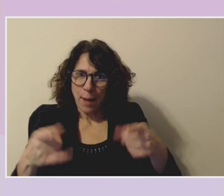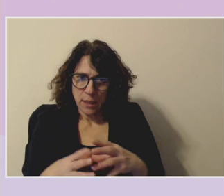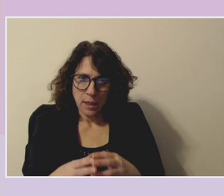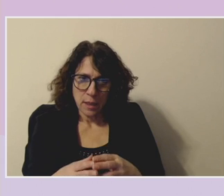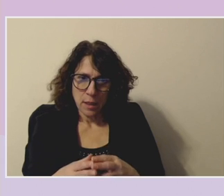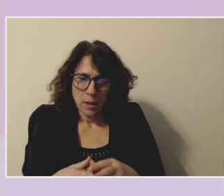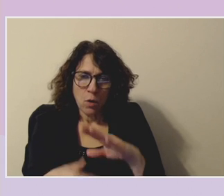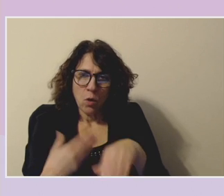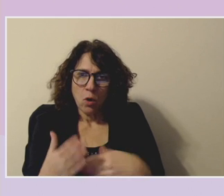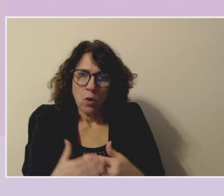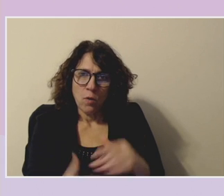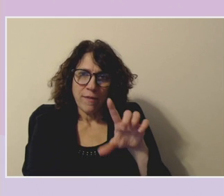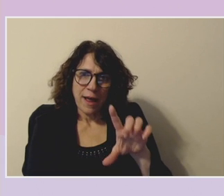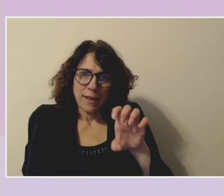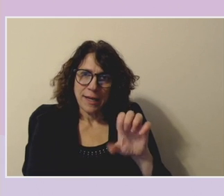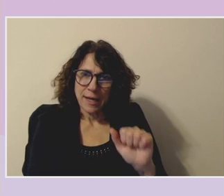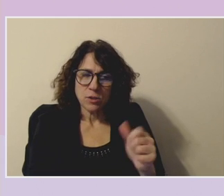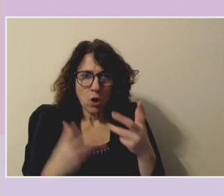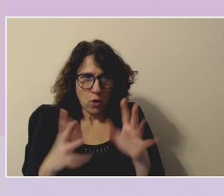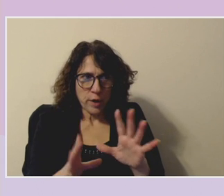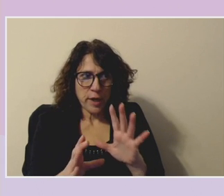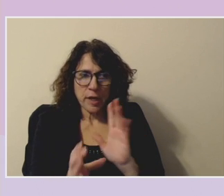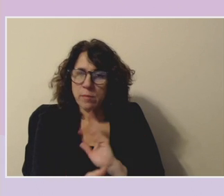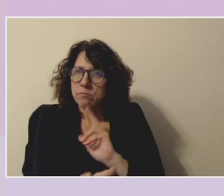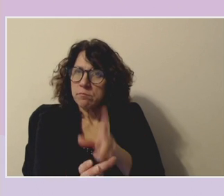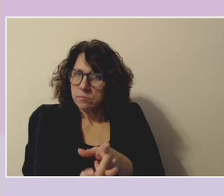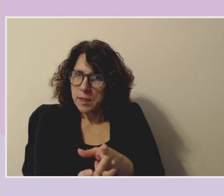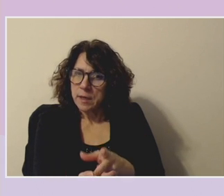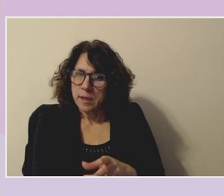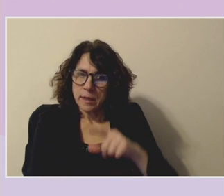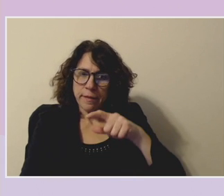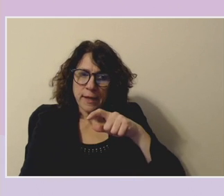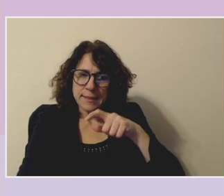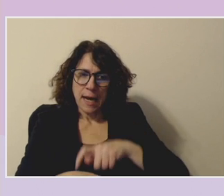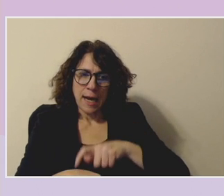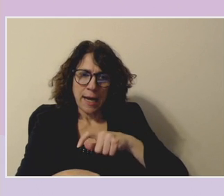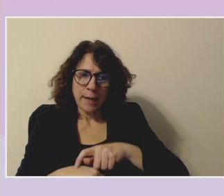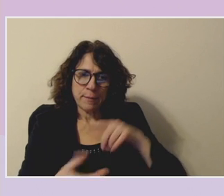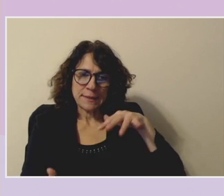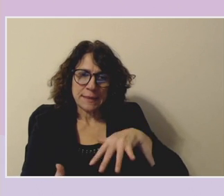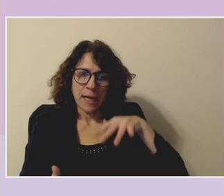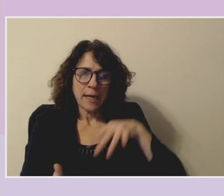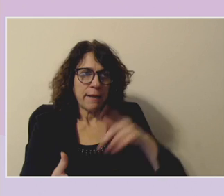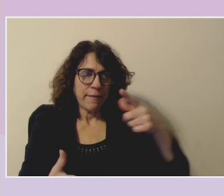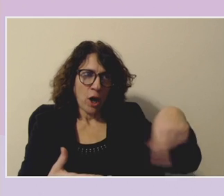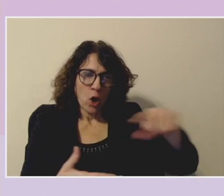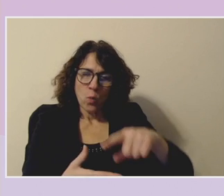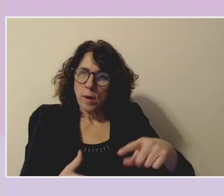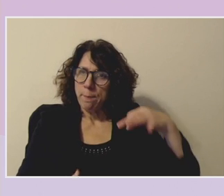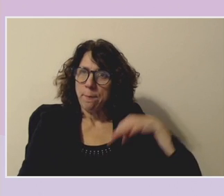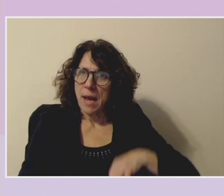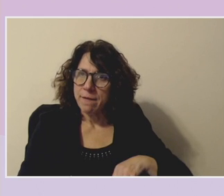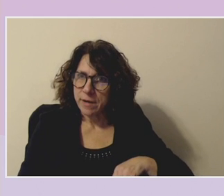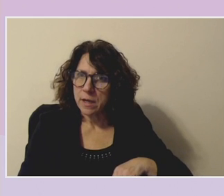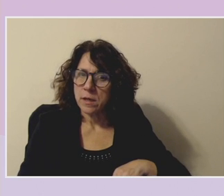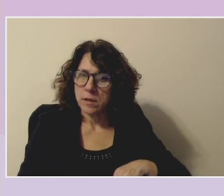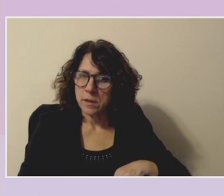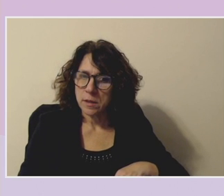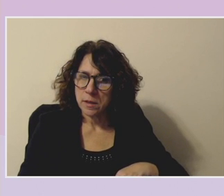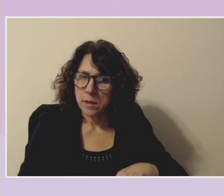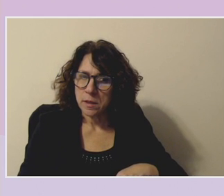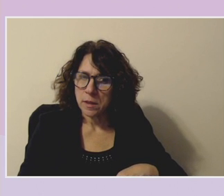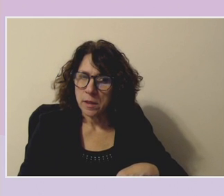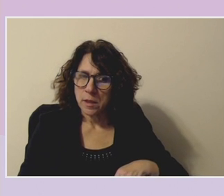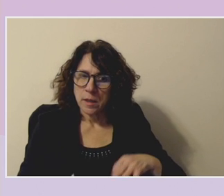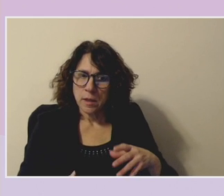LEAs were already participating in the time study. That means they are all going to get the benefit of claiming for the